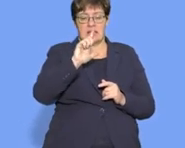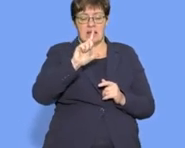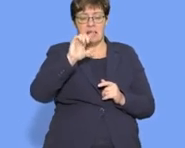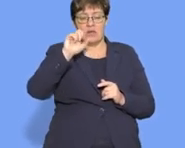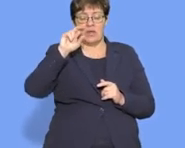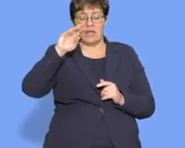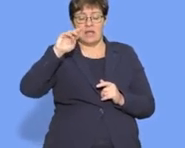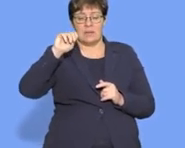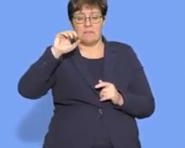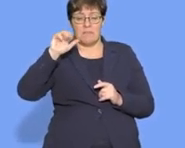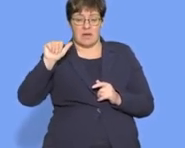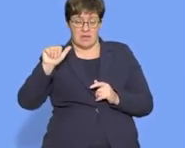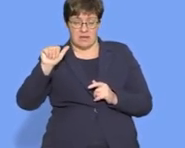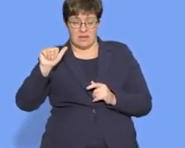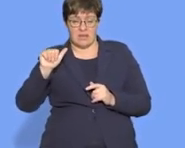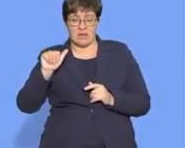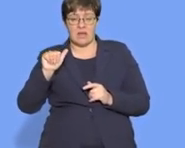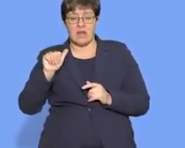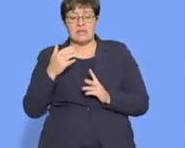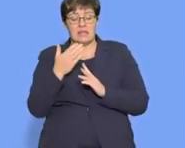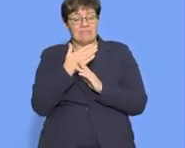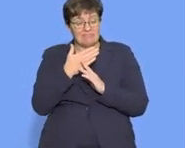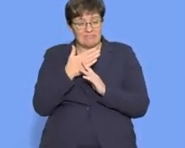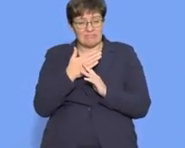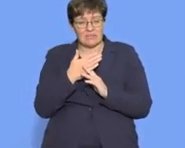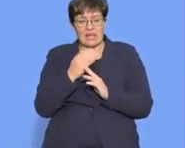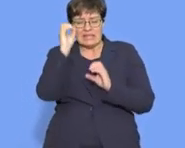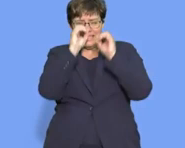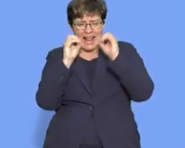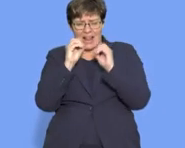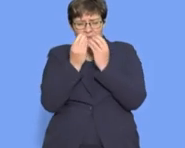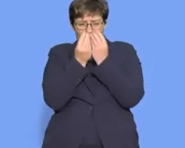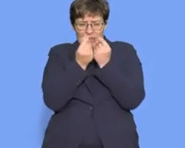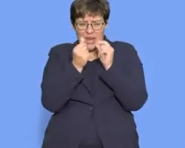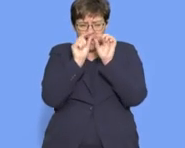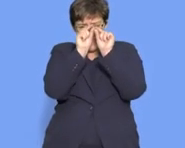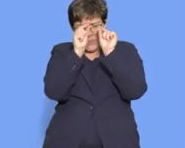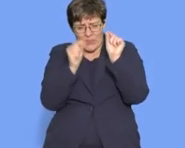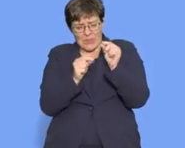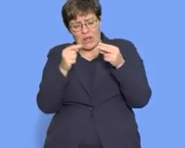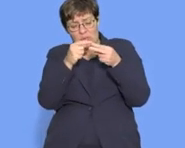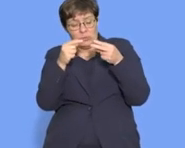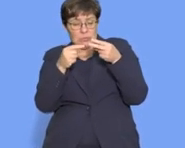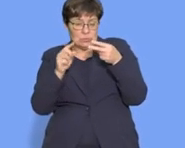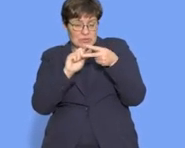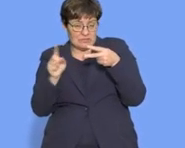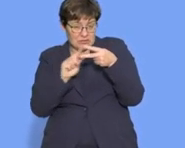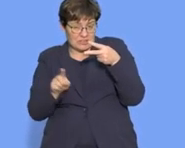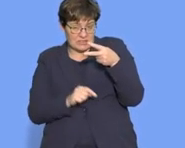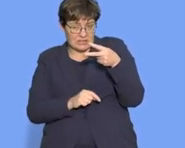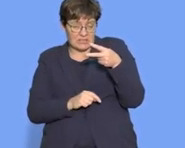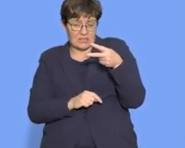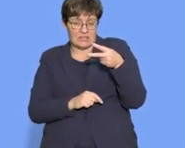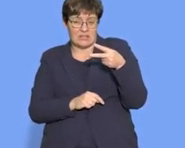between the two are thin-walled cells. And there's two different types of thin-walled cells here,